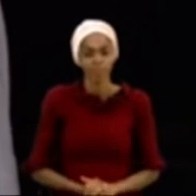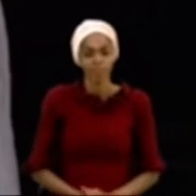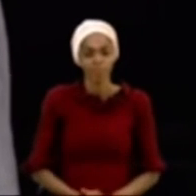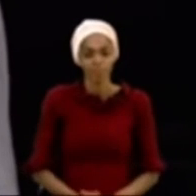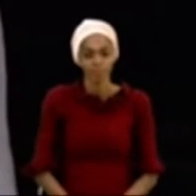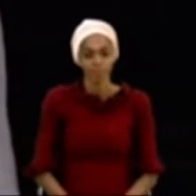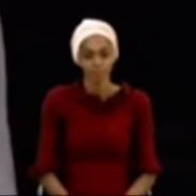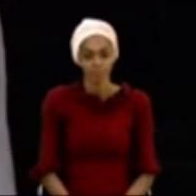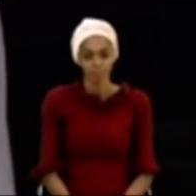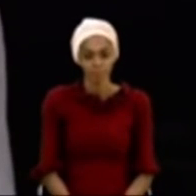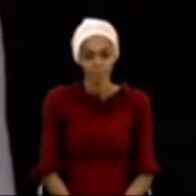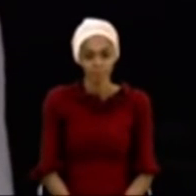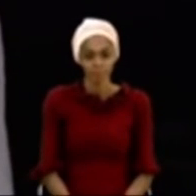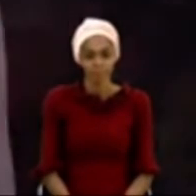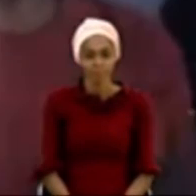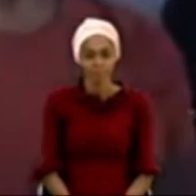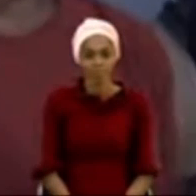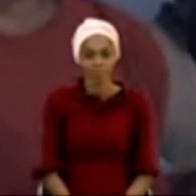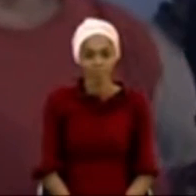Put our hands together.